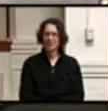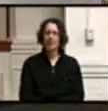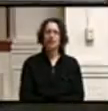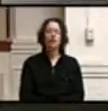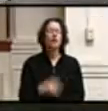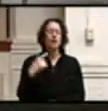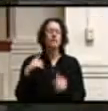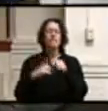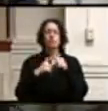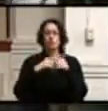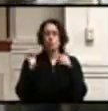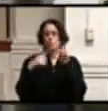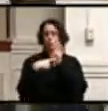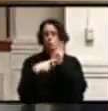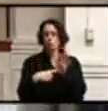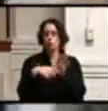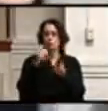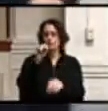West Brattleboro.